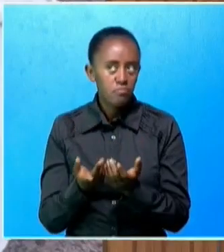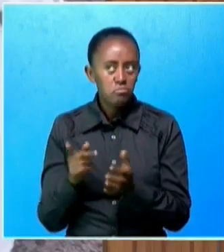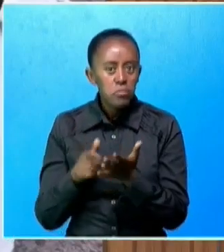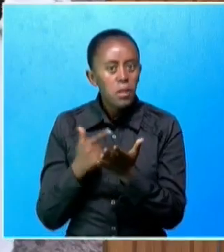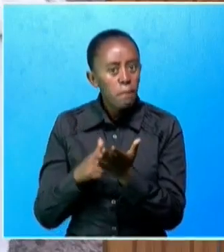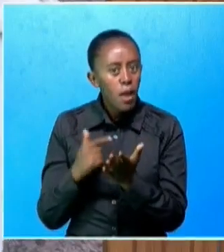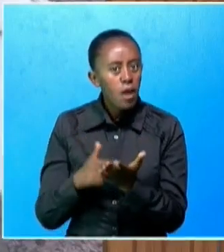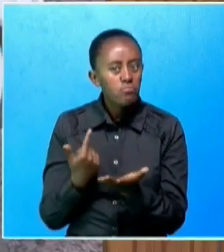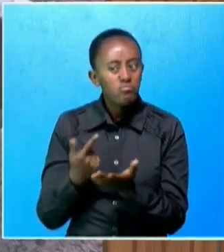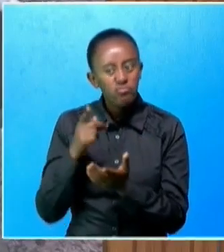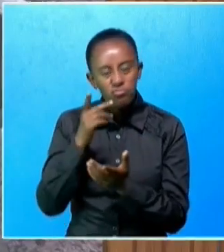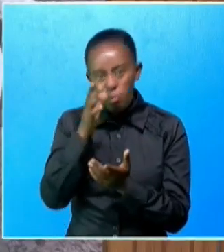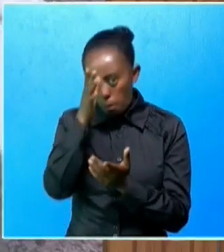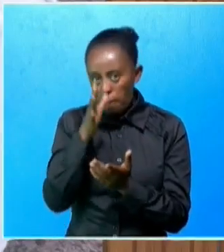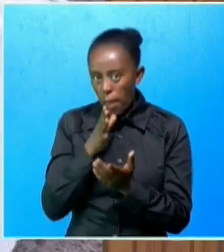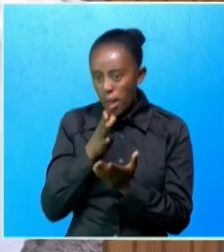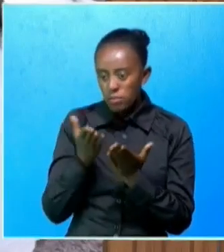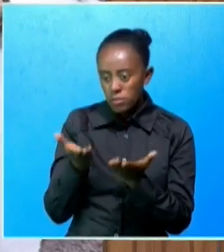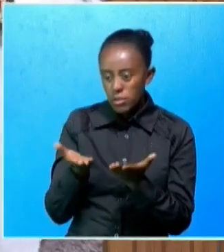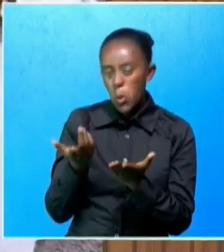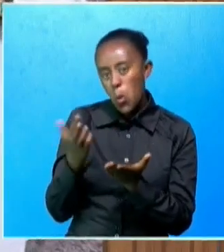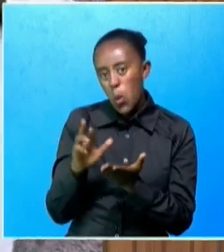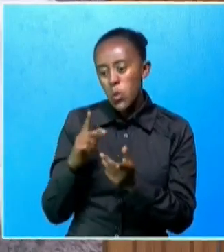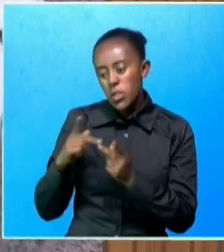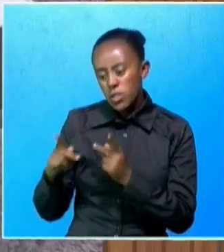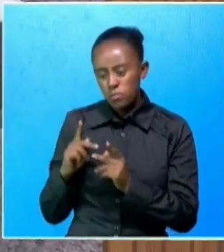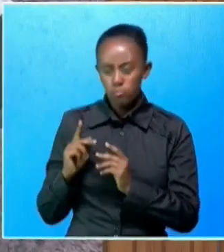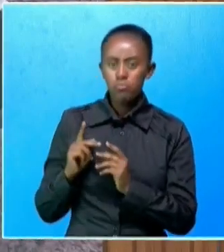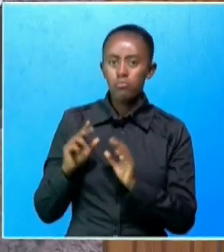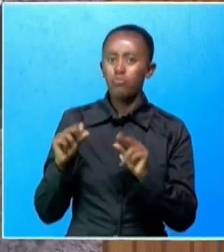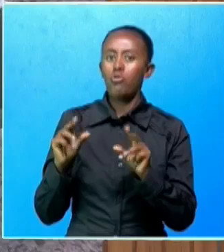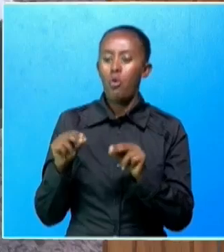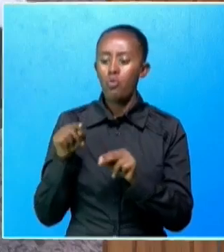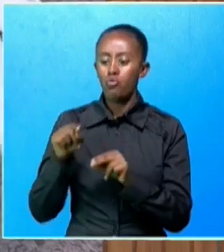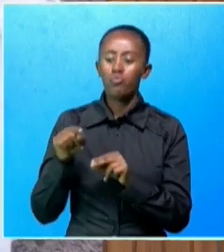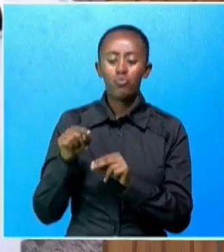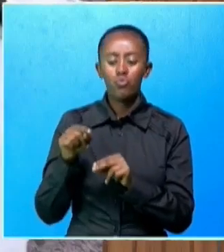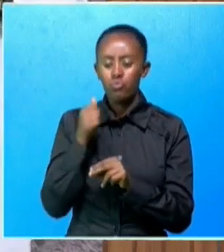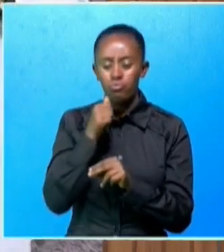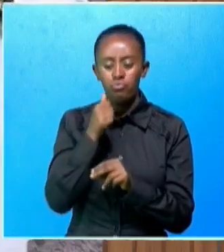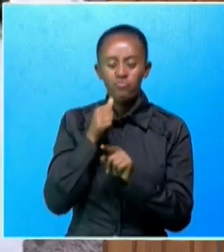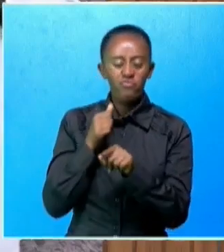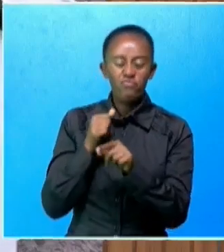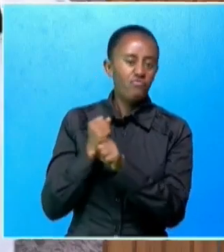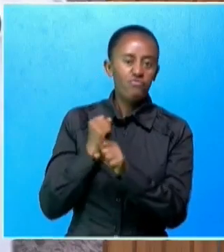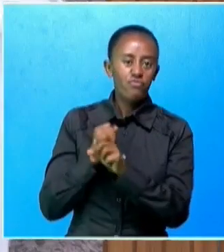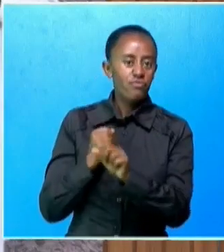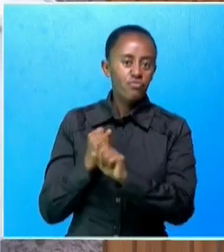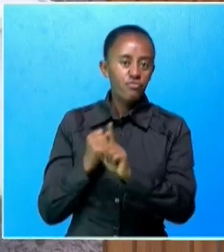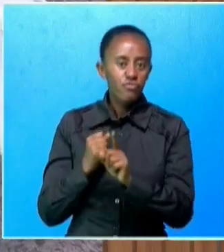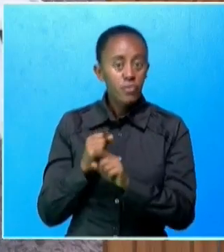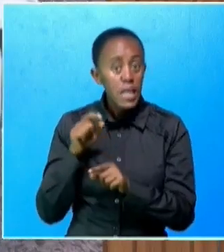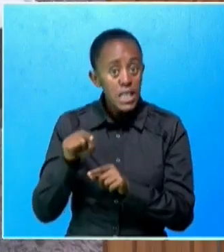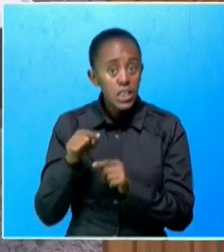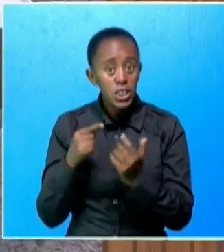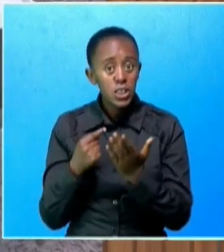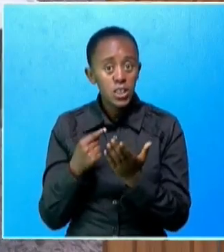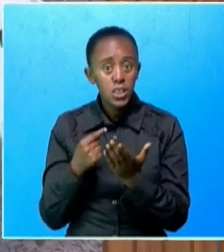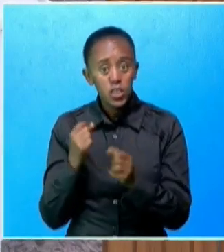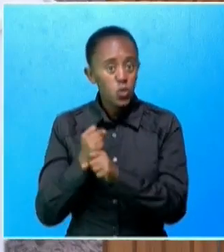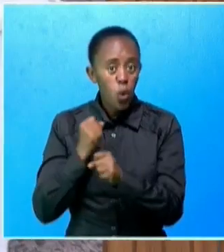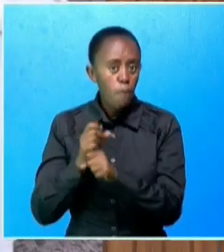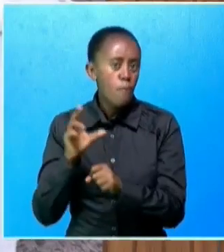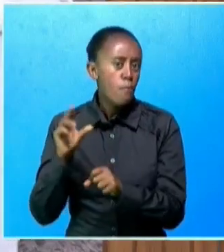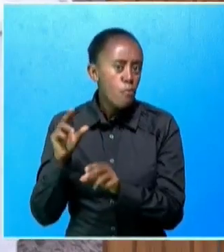Sometimes your parents or one of your relatives say that, oh, this job is not good for girls. This job is not good for